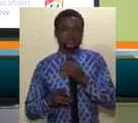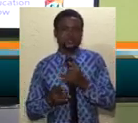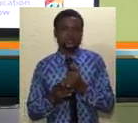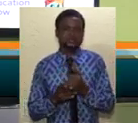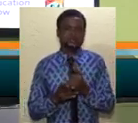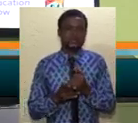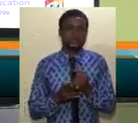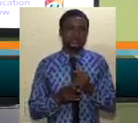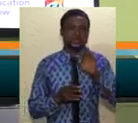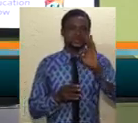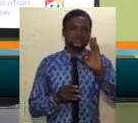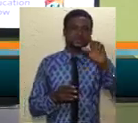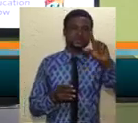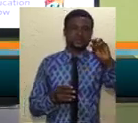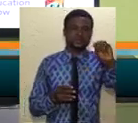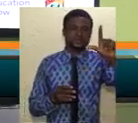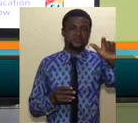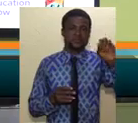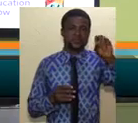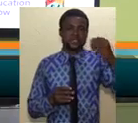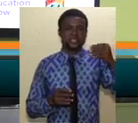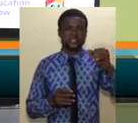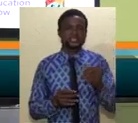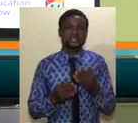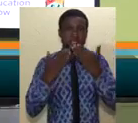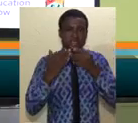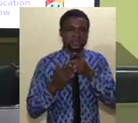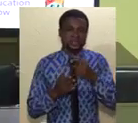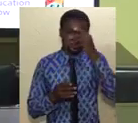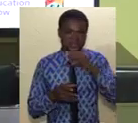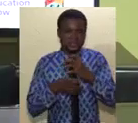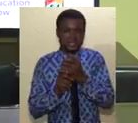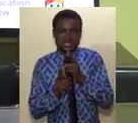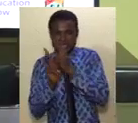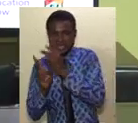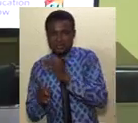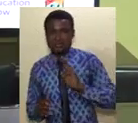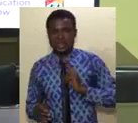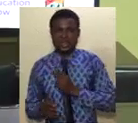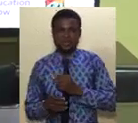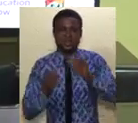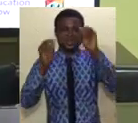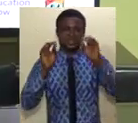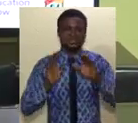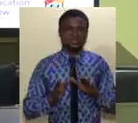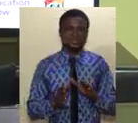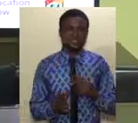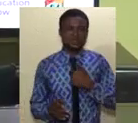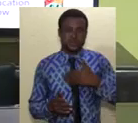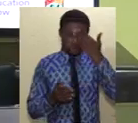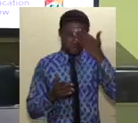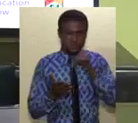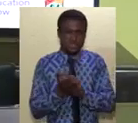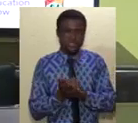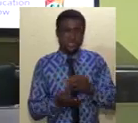Folashade Adefisayo, for our large heart and for our thinking about our children at every point in time, ensuring that learning does